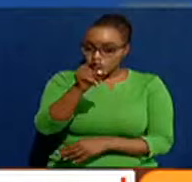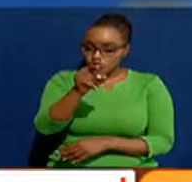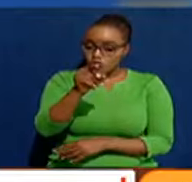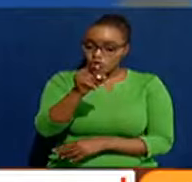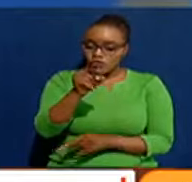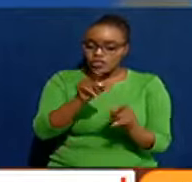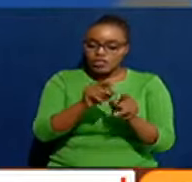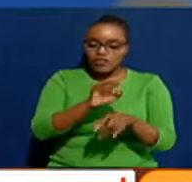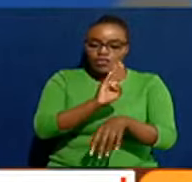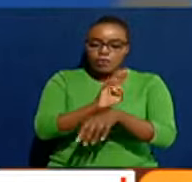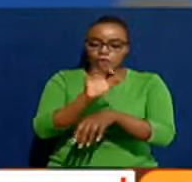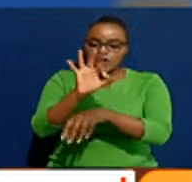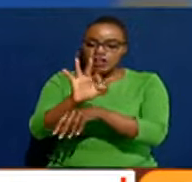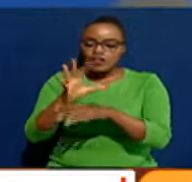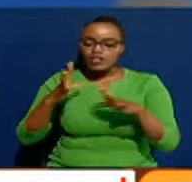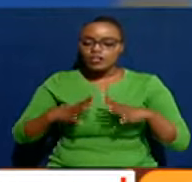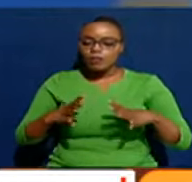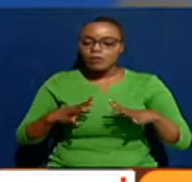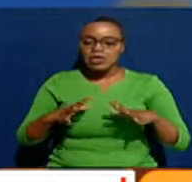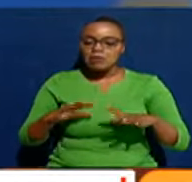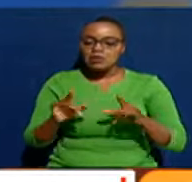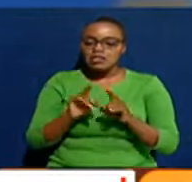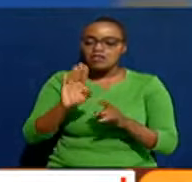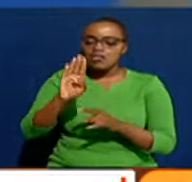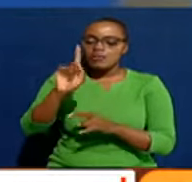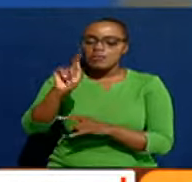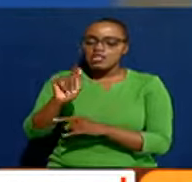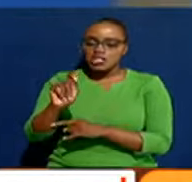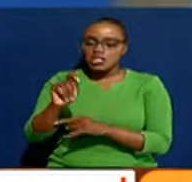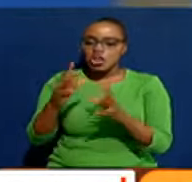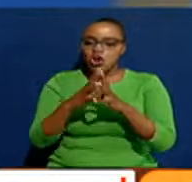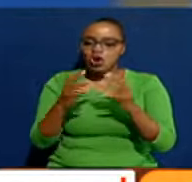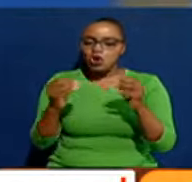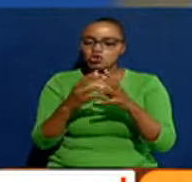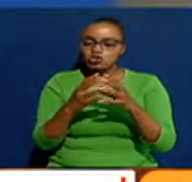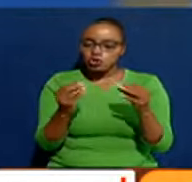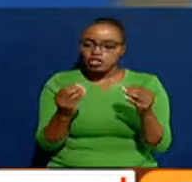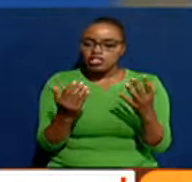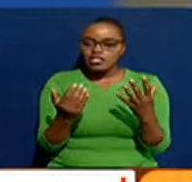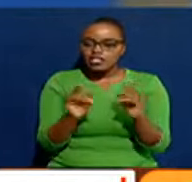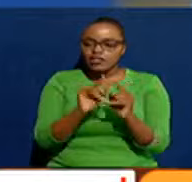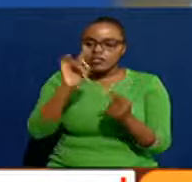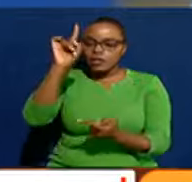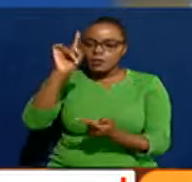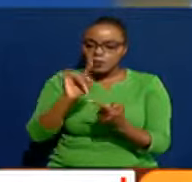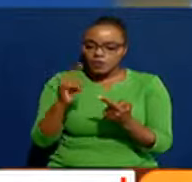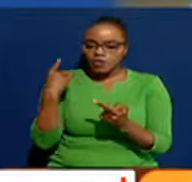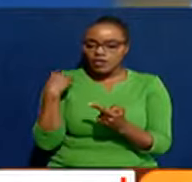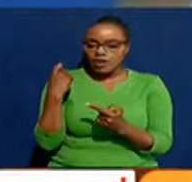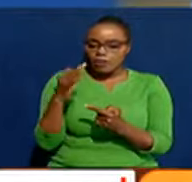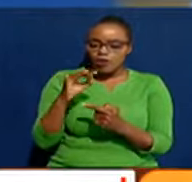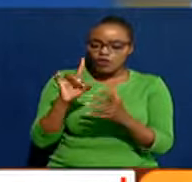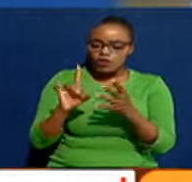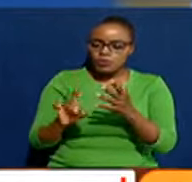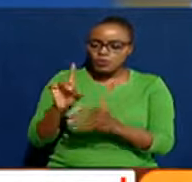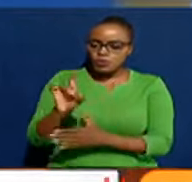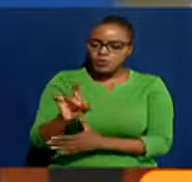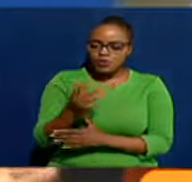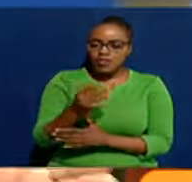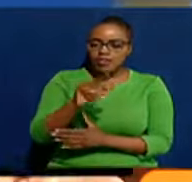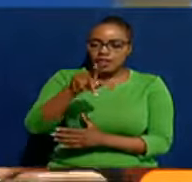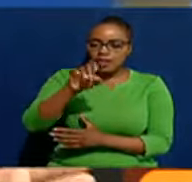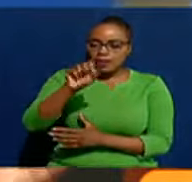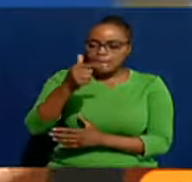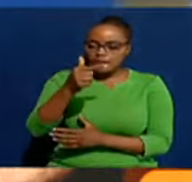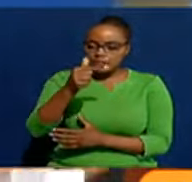when the Burkina Faso people are growing BT cotton, they would reduce the number of sprays for pesticides,